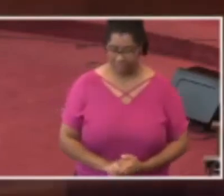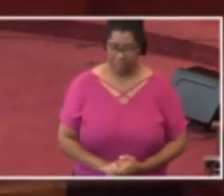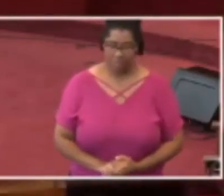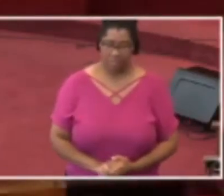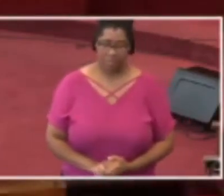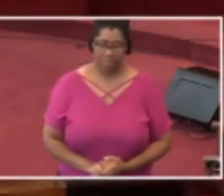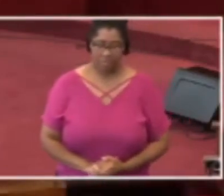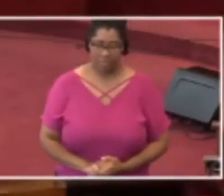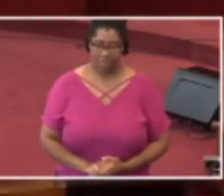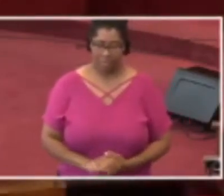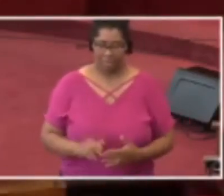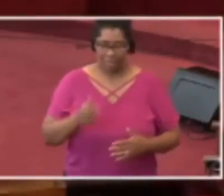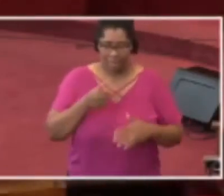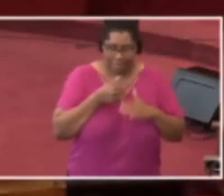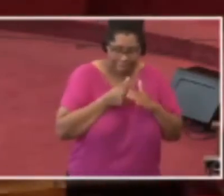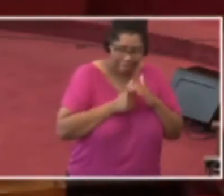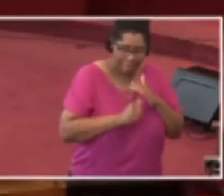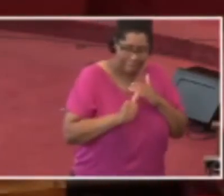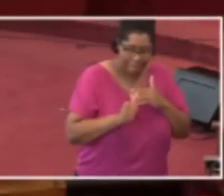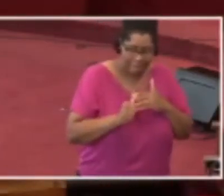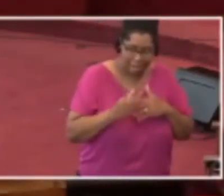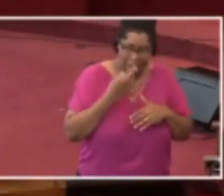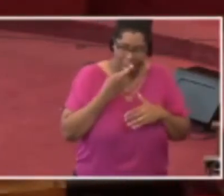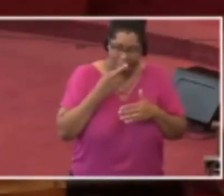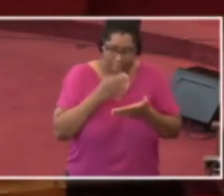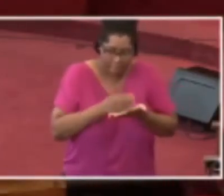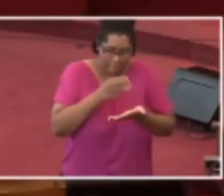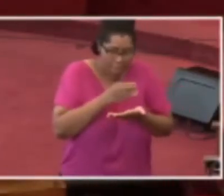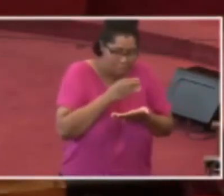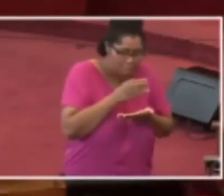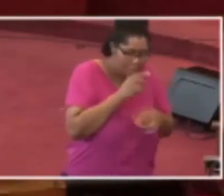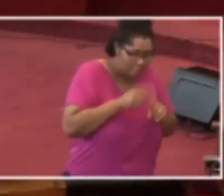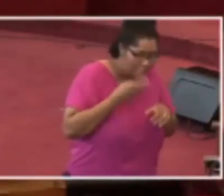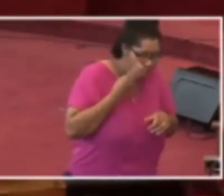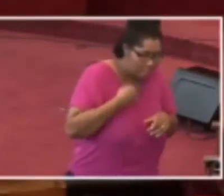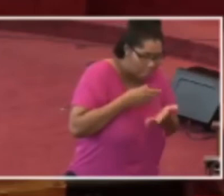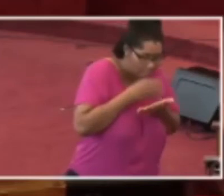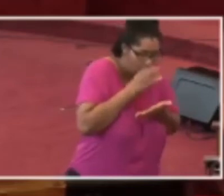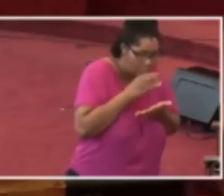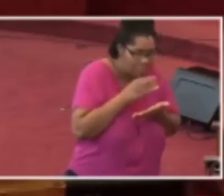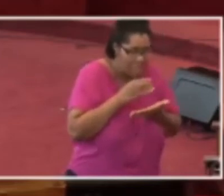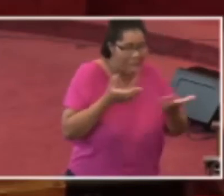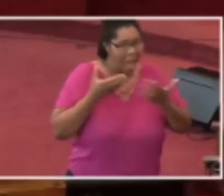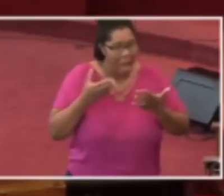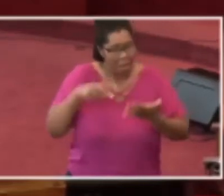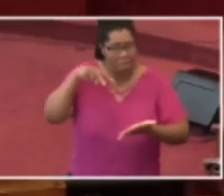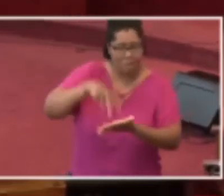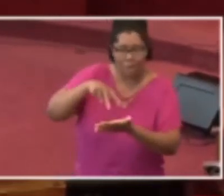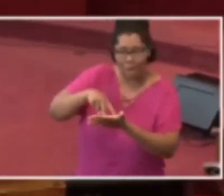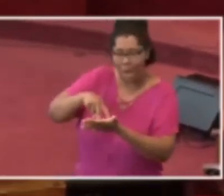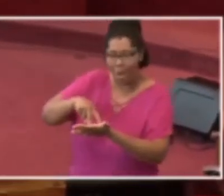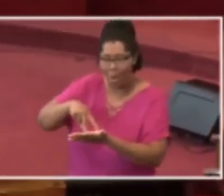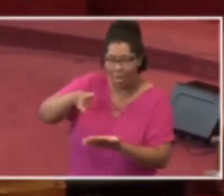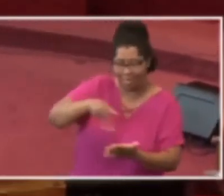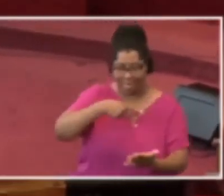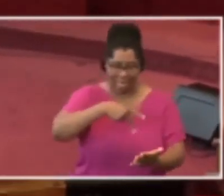I'm about to hide it in a red cup, amen? When I want to be the first one to jump up and do the Tootsie